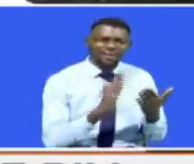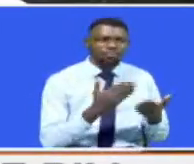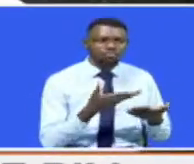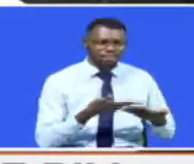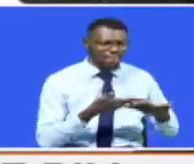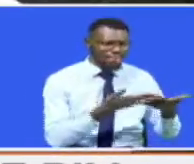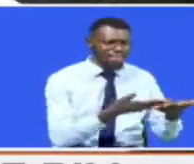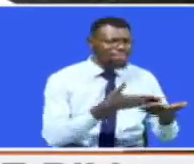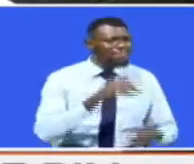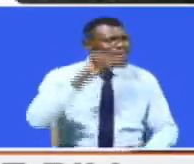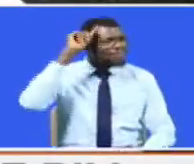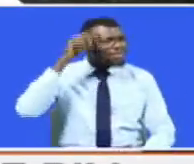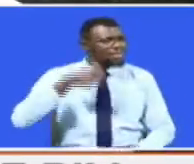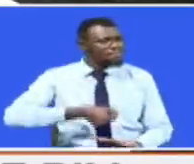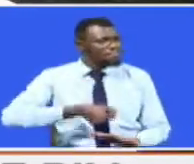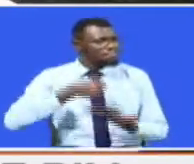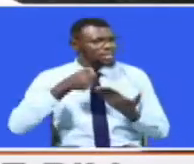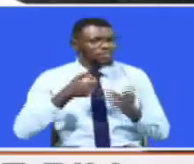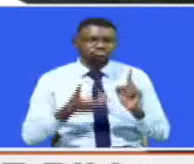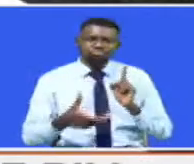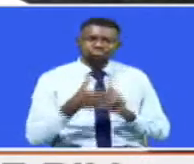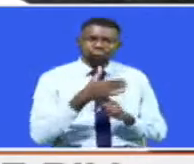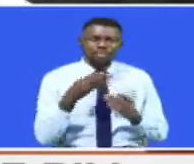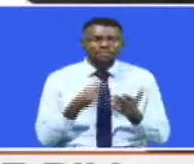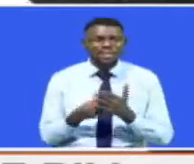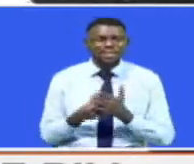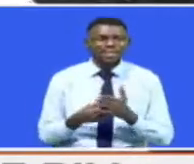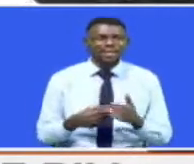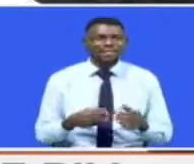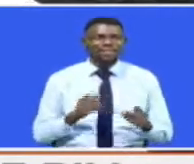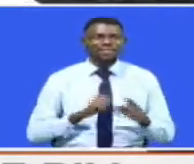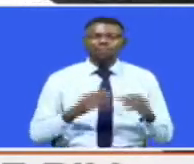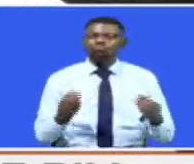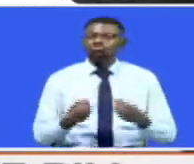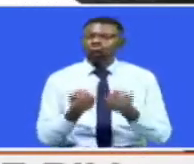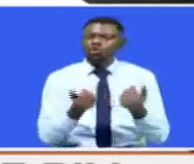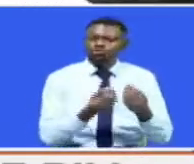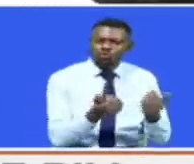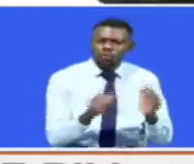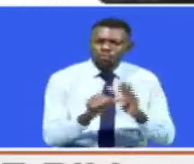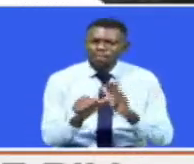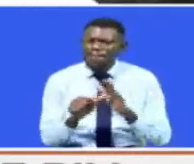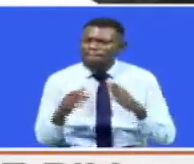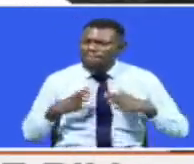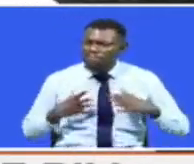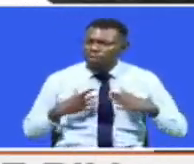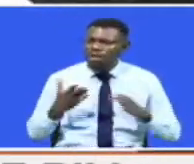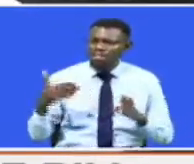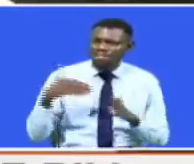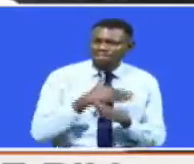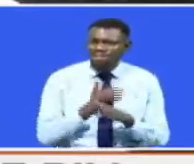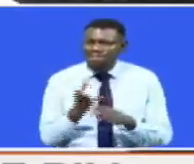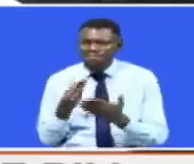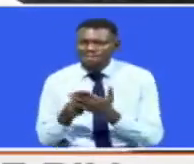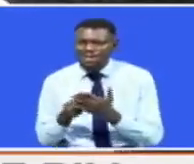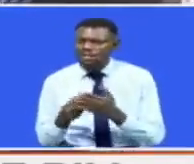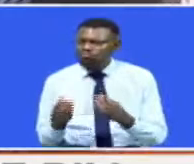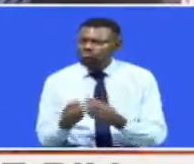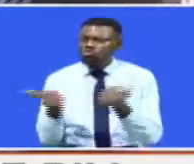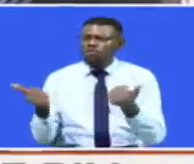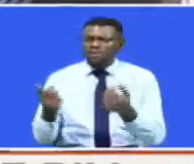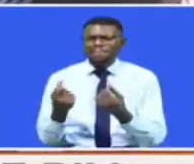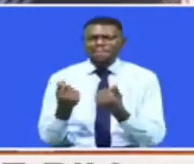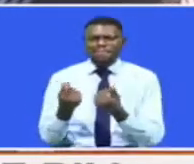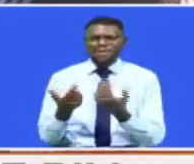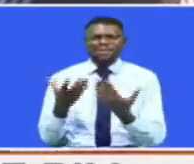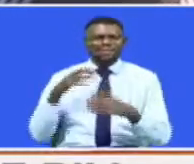government to finance the budget. And then once we seal the loopholes where people get money illegally, then we'll finance the budget.